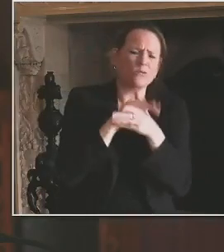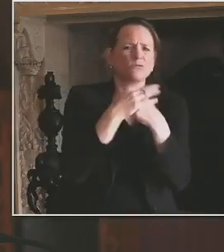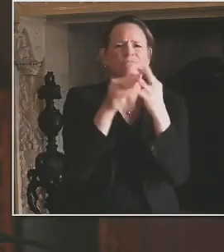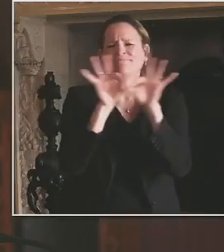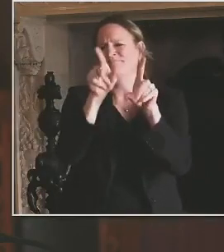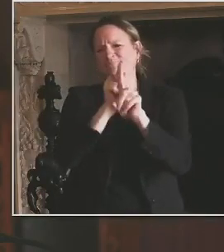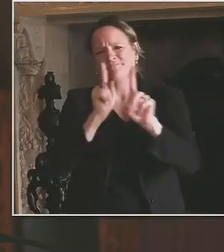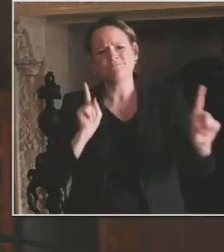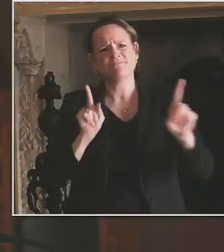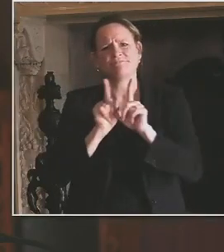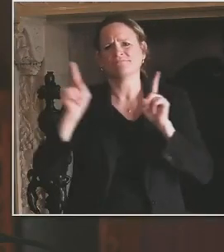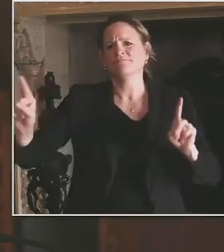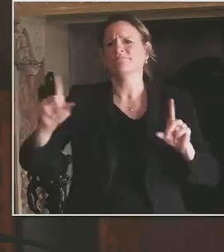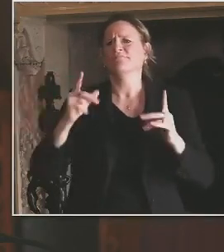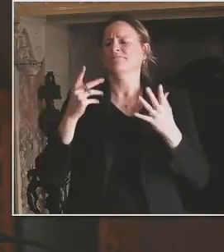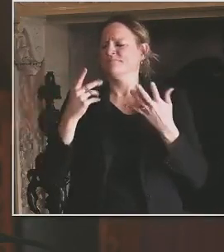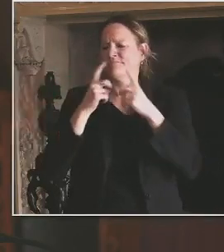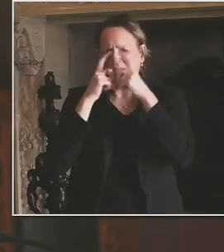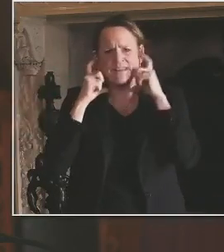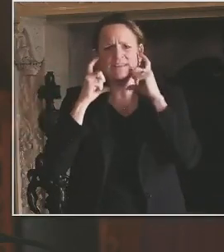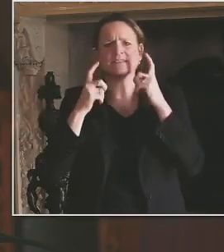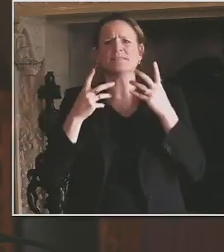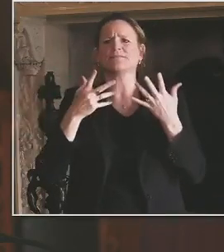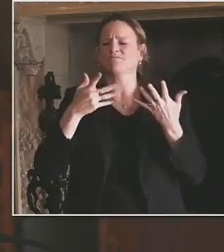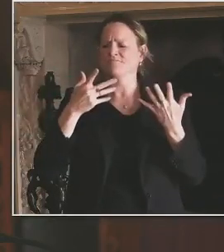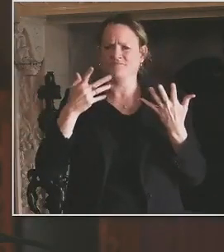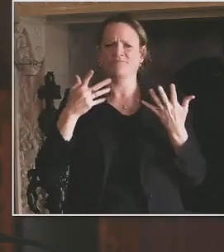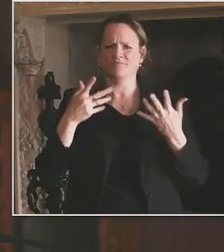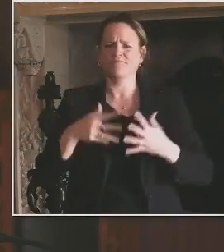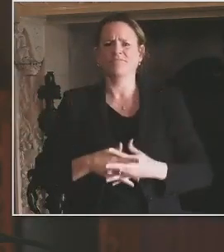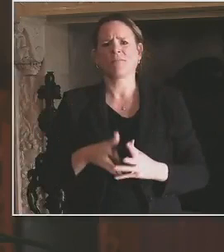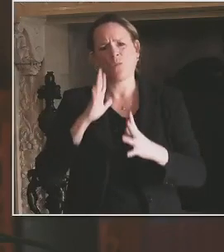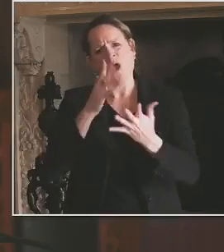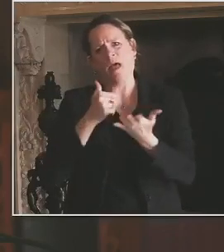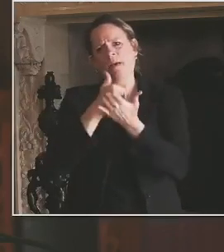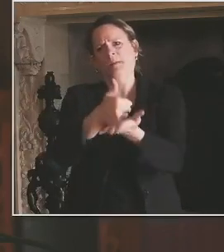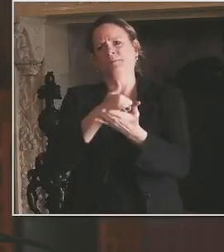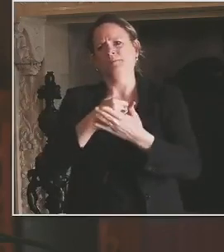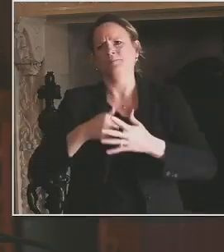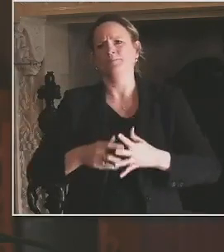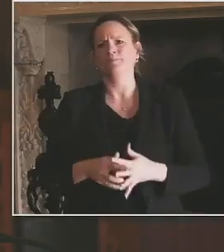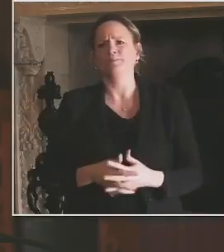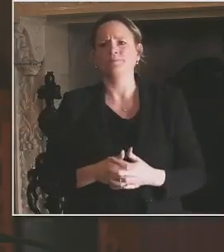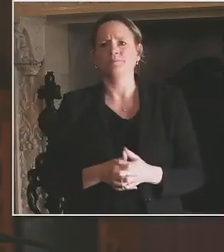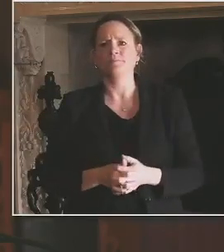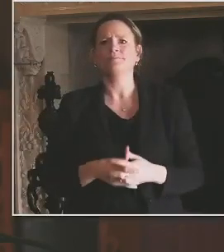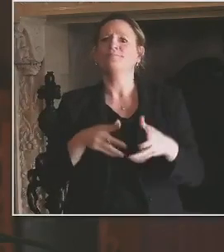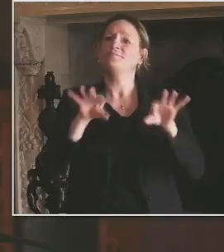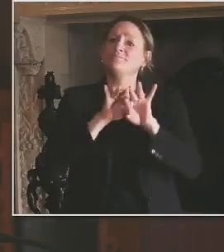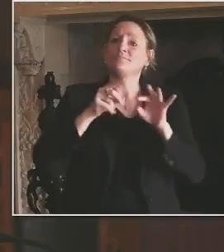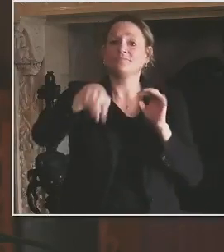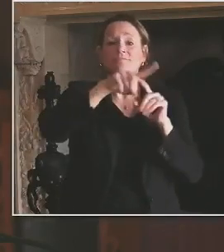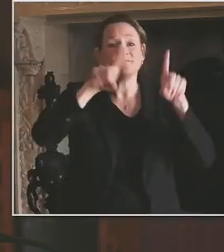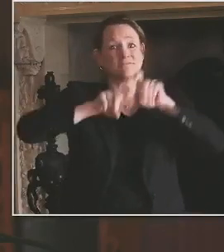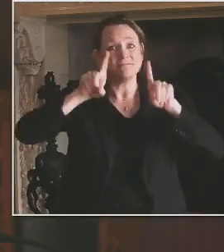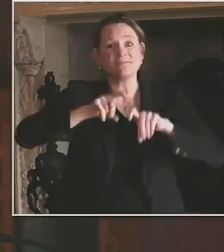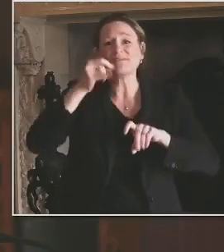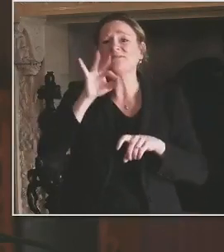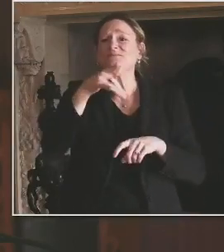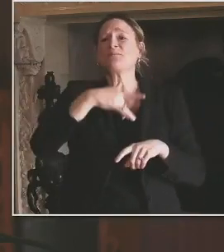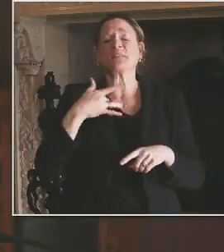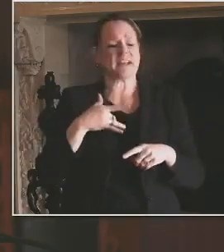so safely. Another way to protect your community is to get tested. If you have any symptoms, even mild